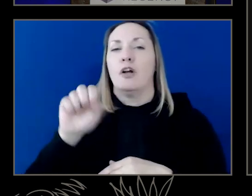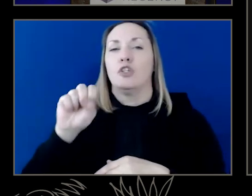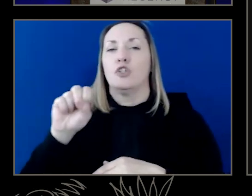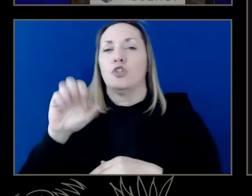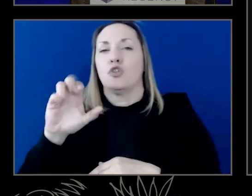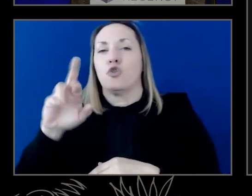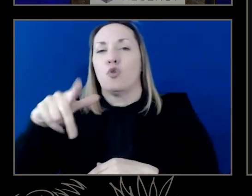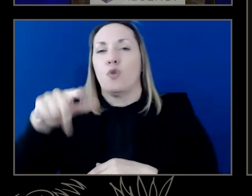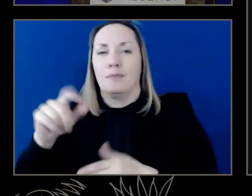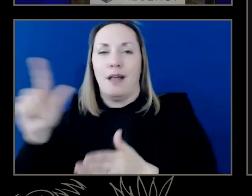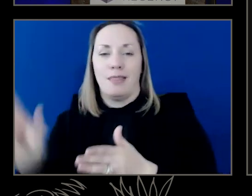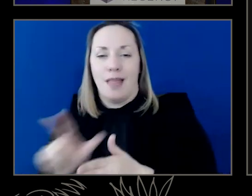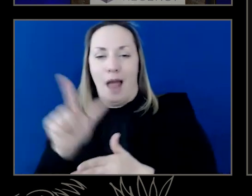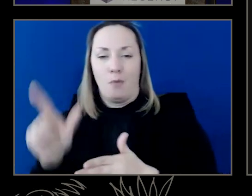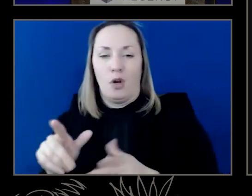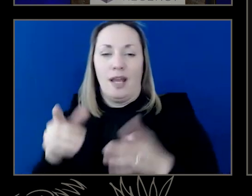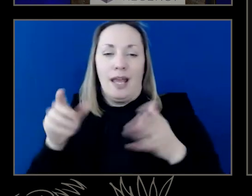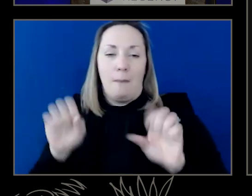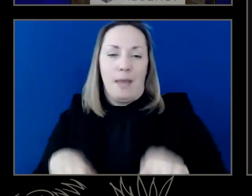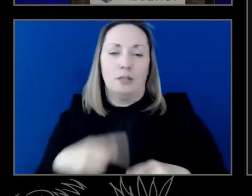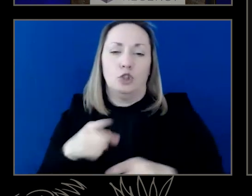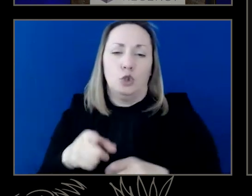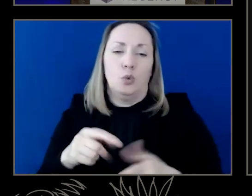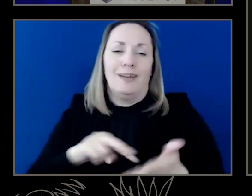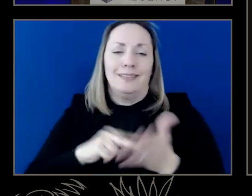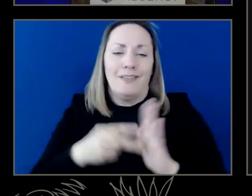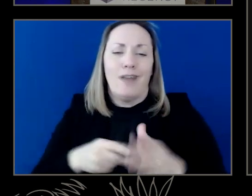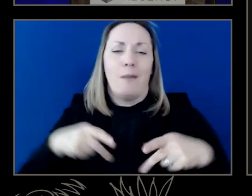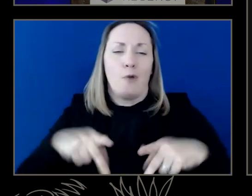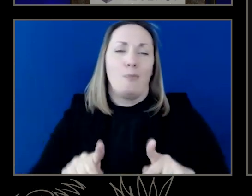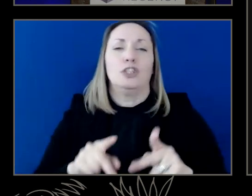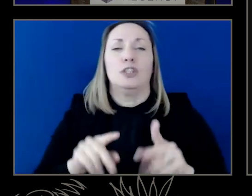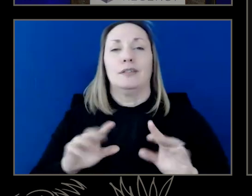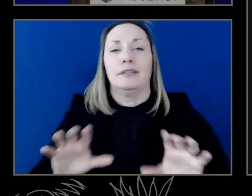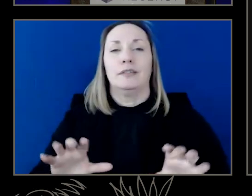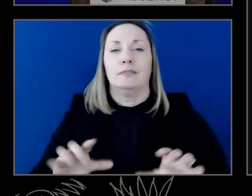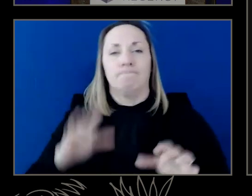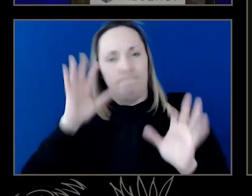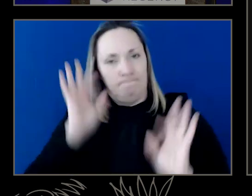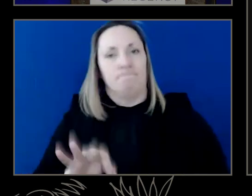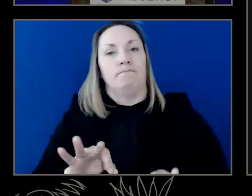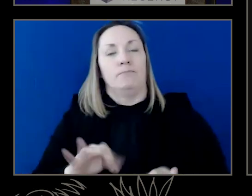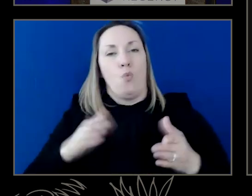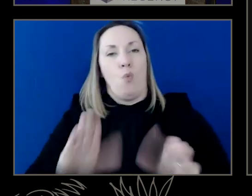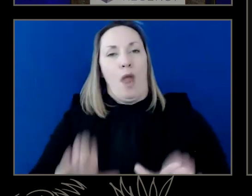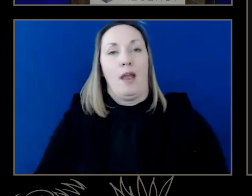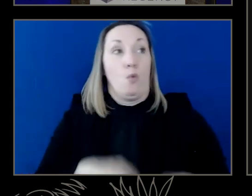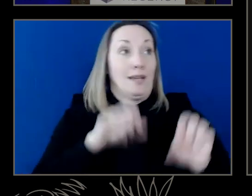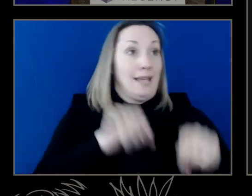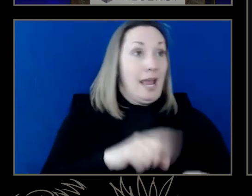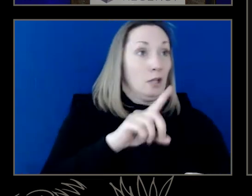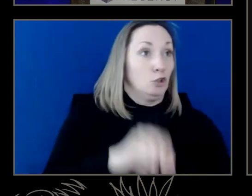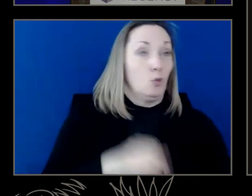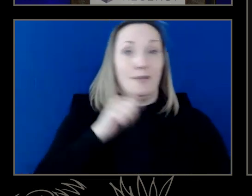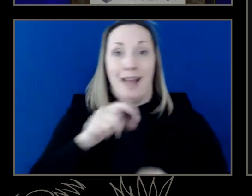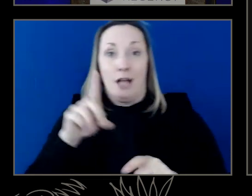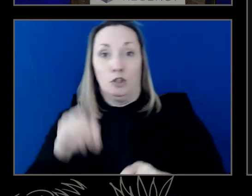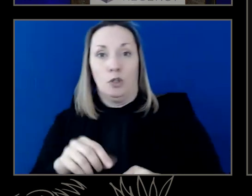permissions in a declarative manner, like what the user can or cannot do instead of worrying about how to check for permissions.